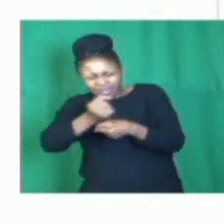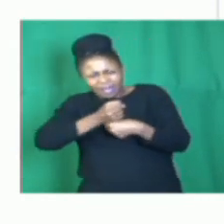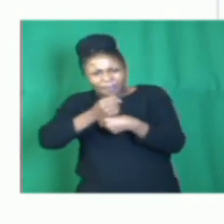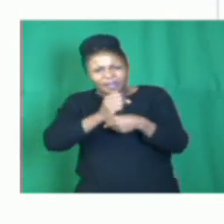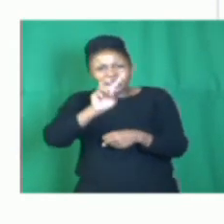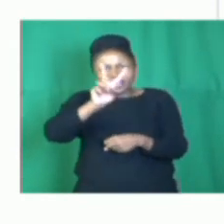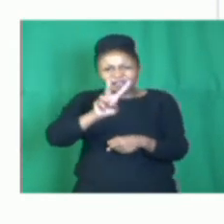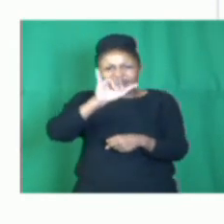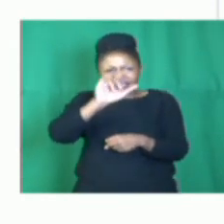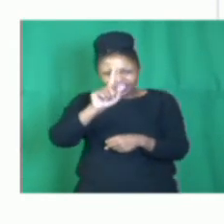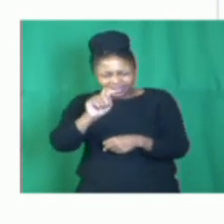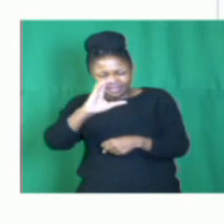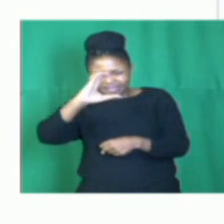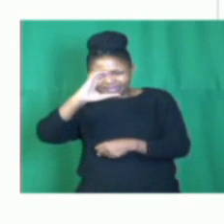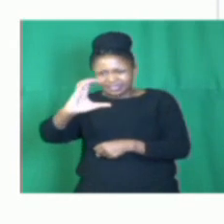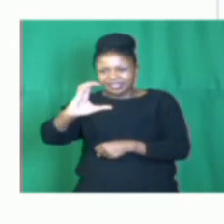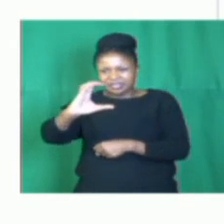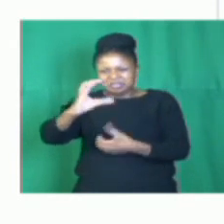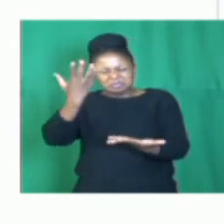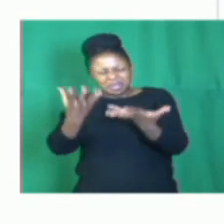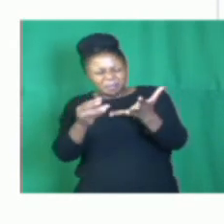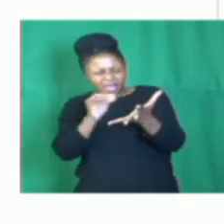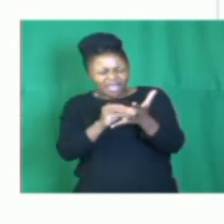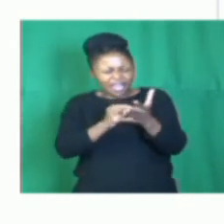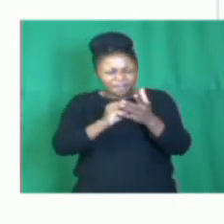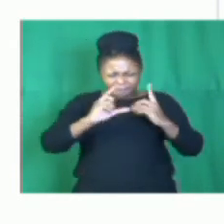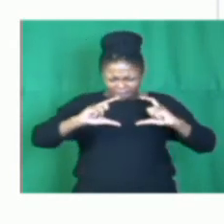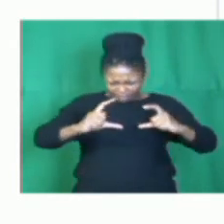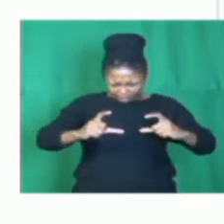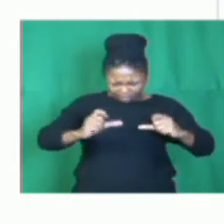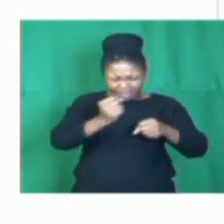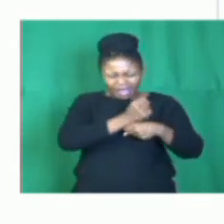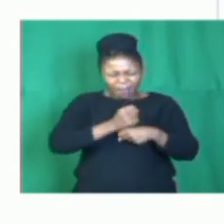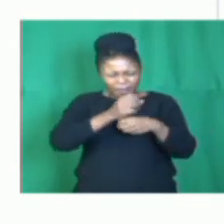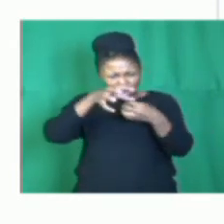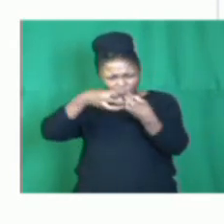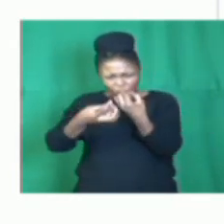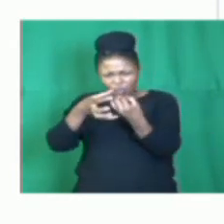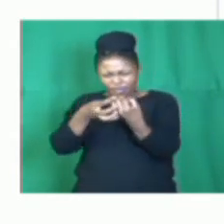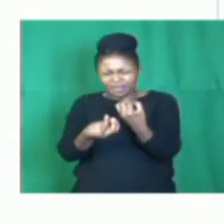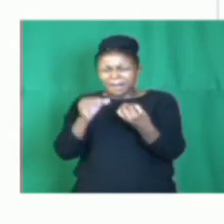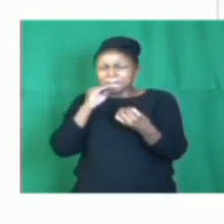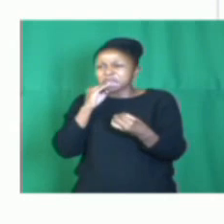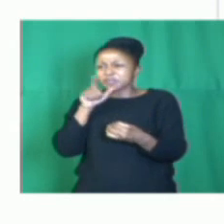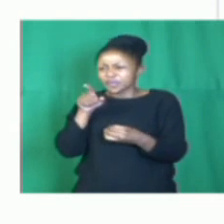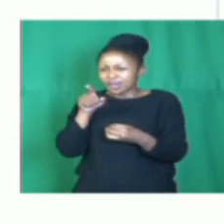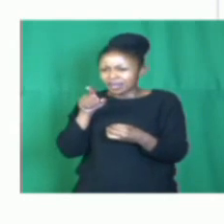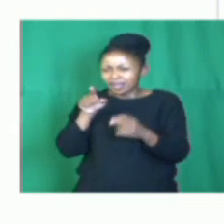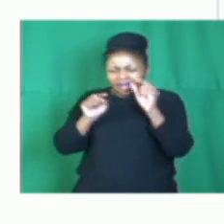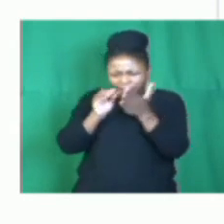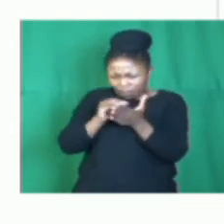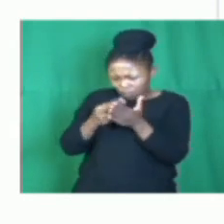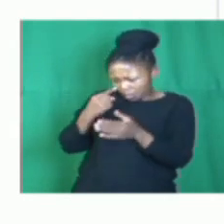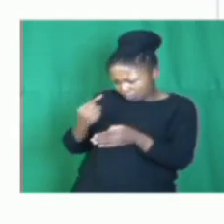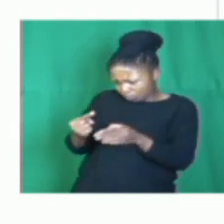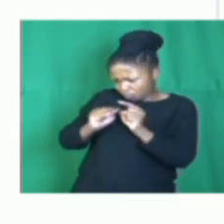paragraph subtitled oranges. Then you simply go straight to that paragraph with that subheading